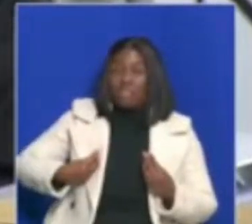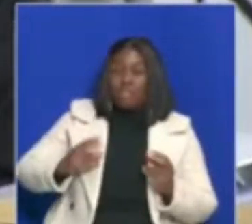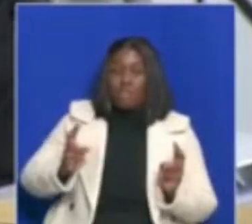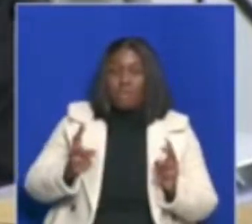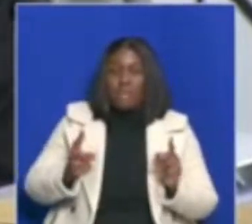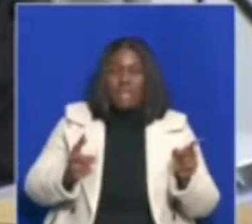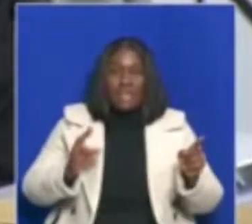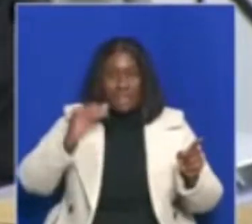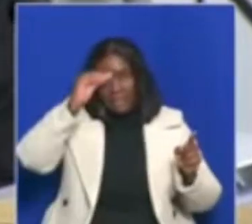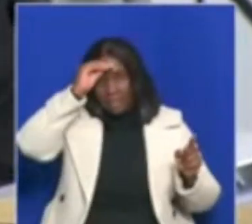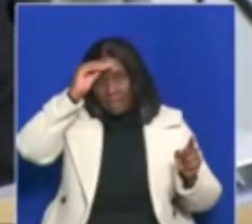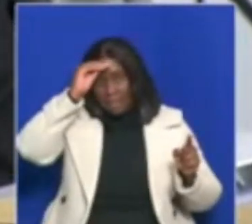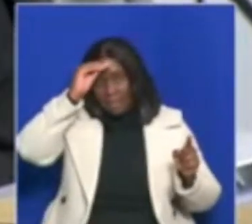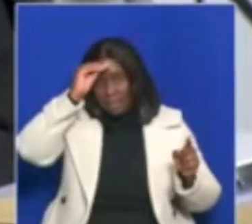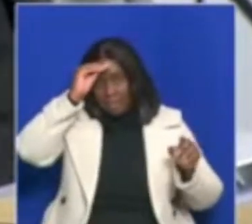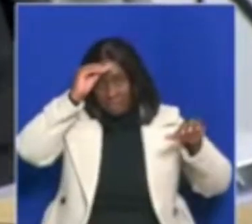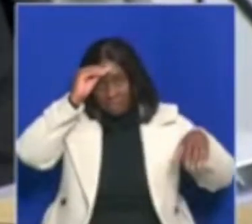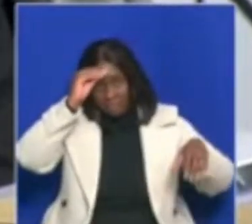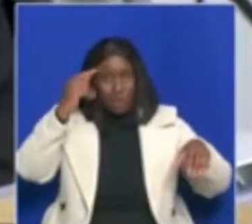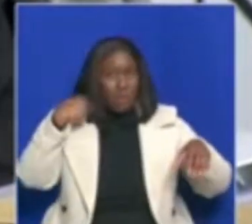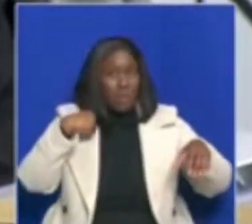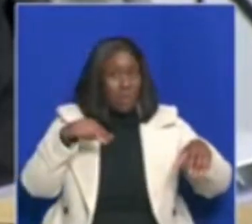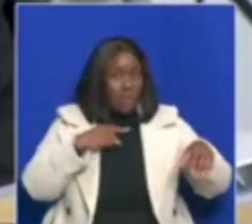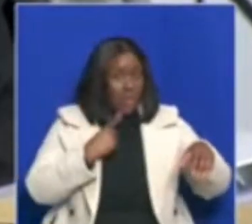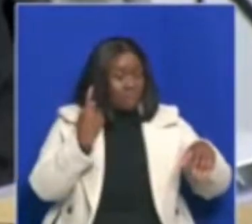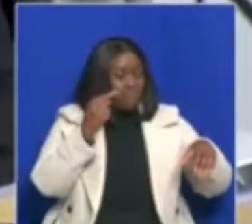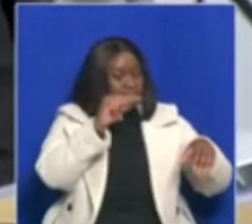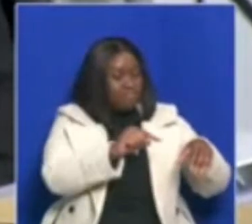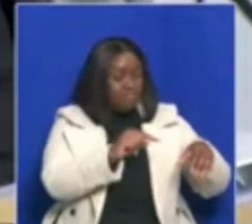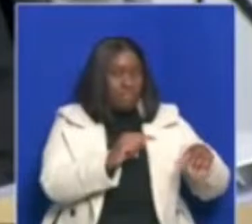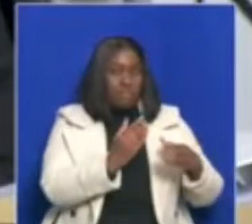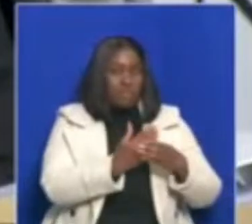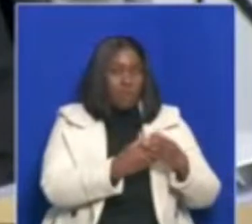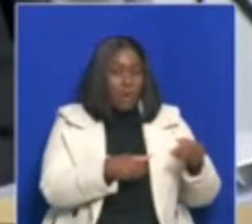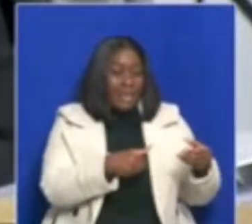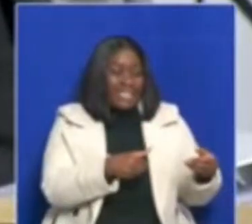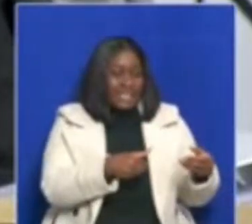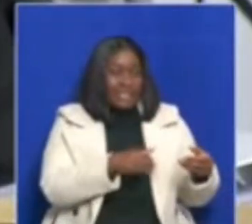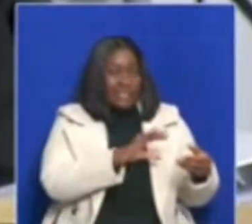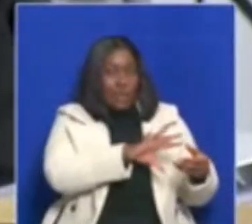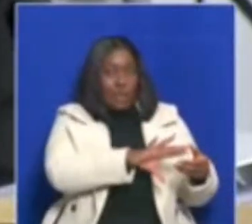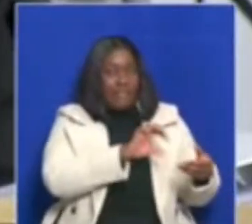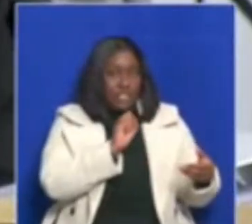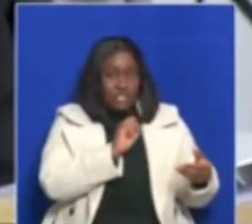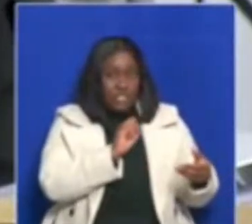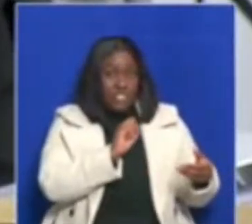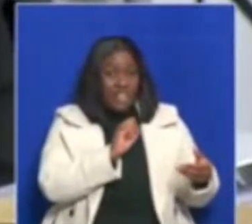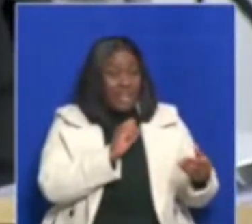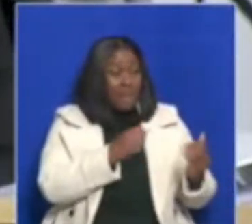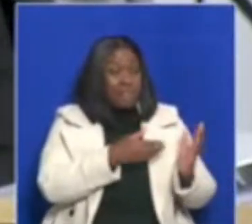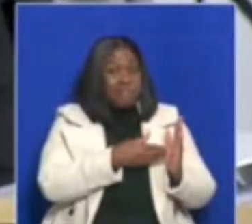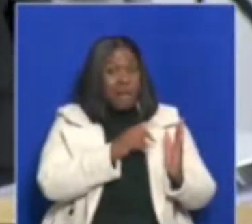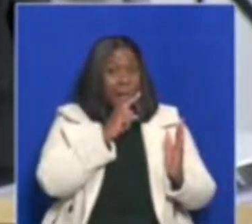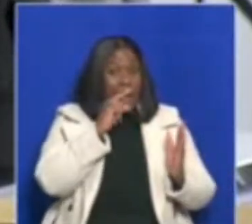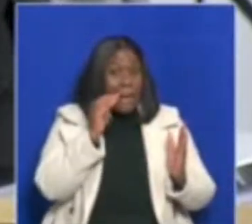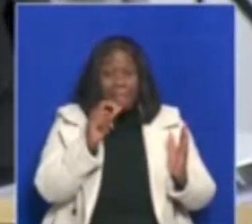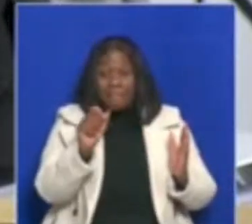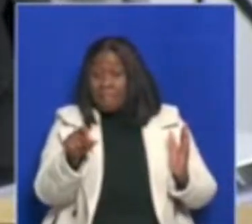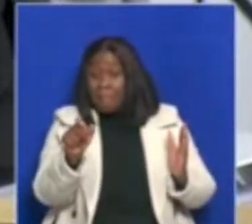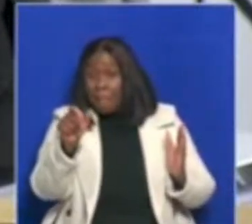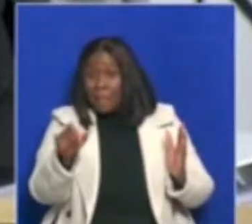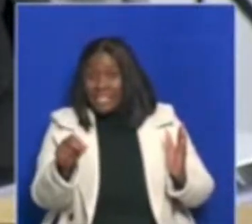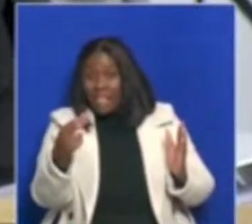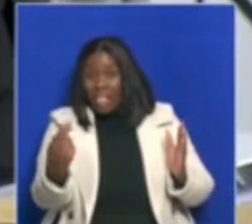and we pick up the dockets. When we pick up the dockets, you will not even find the name of the deceased in those